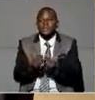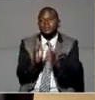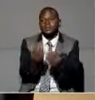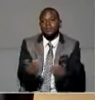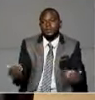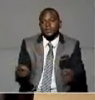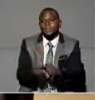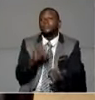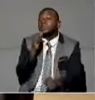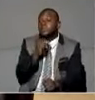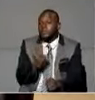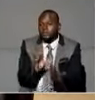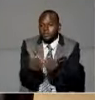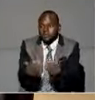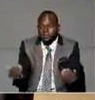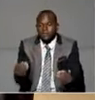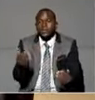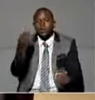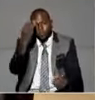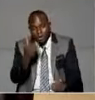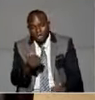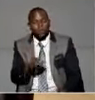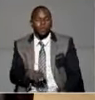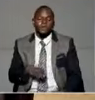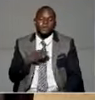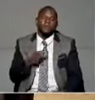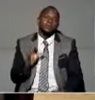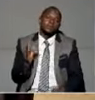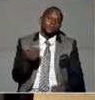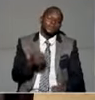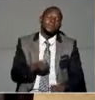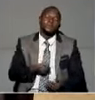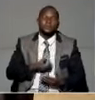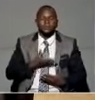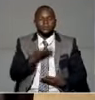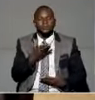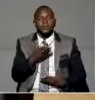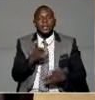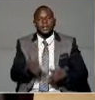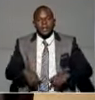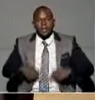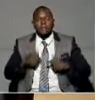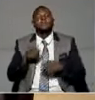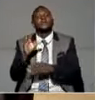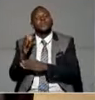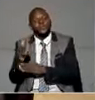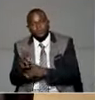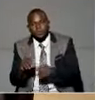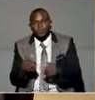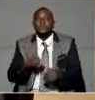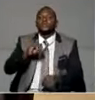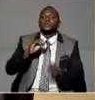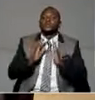and the grandchildren, because we feel all of us inspired by the life and ministry of Archbishop Janan